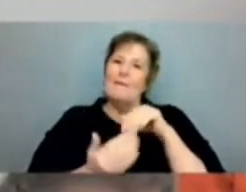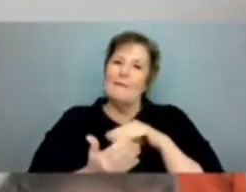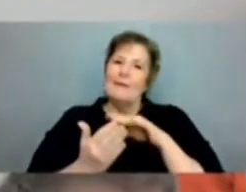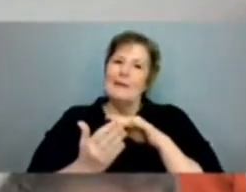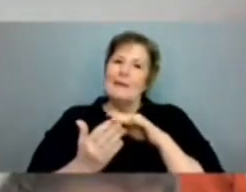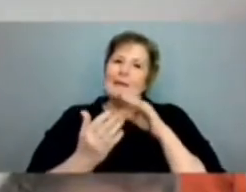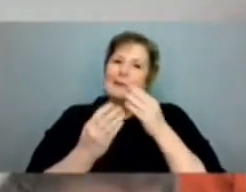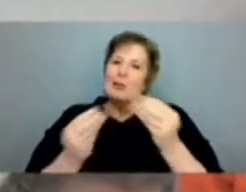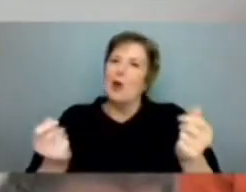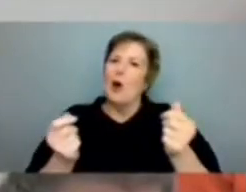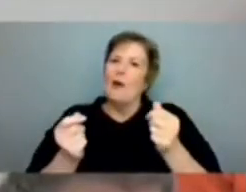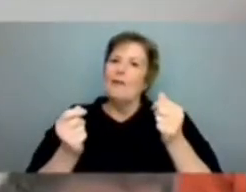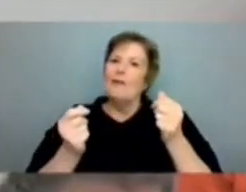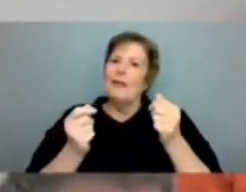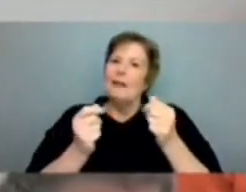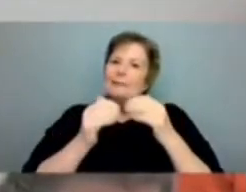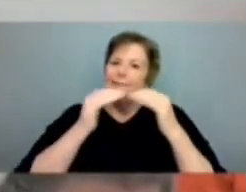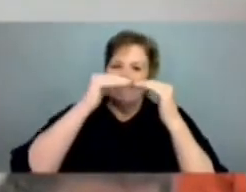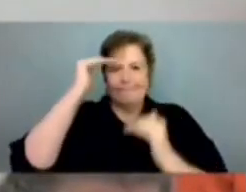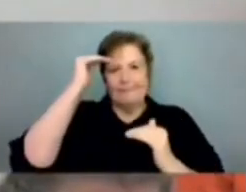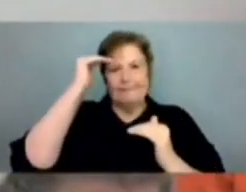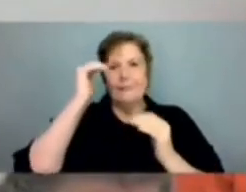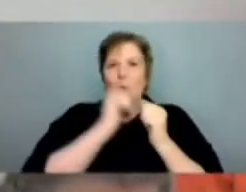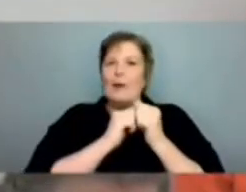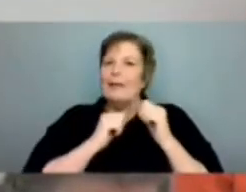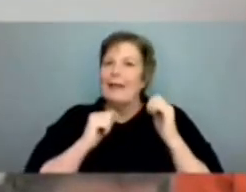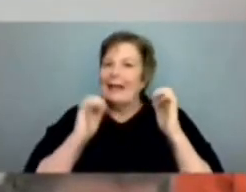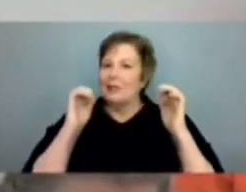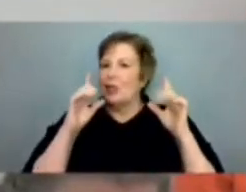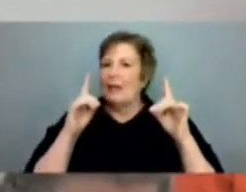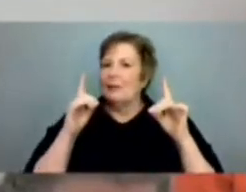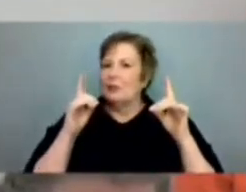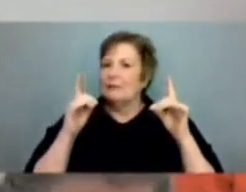inequities in education attainment. A year ago,